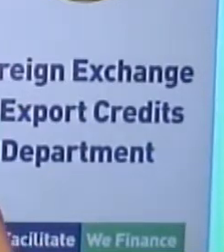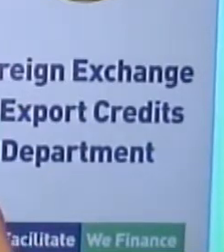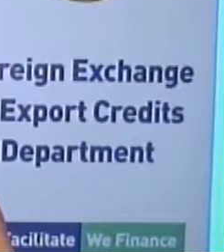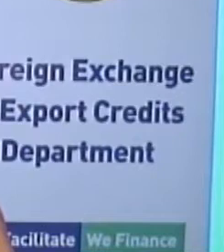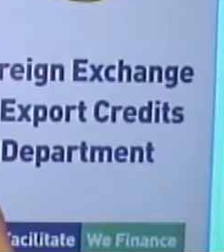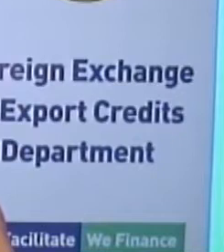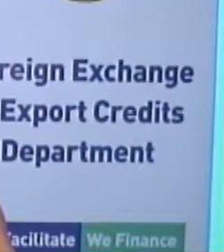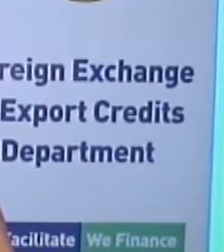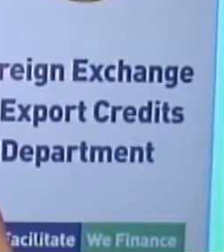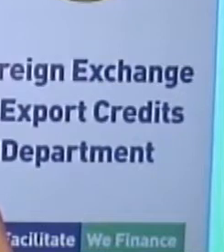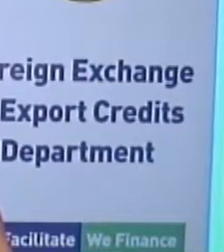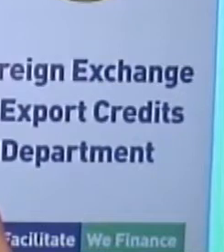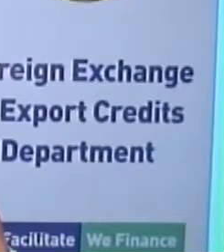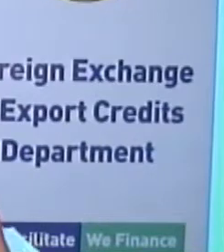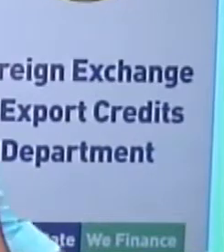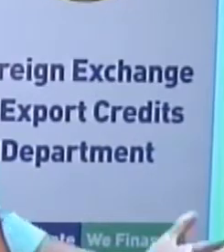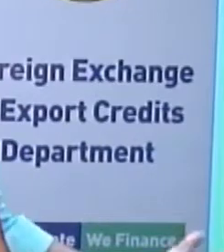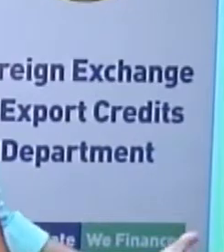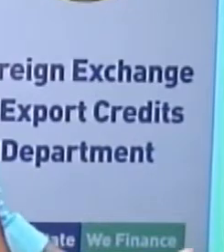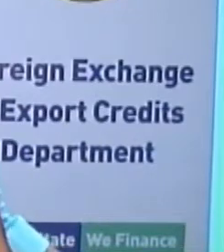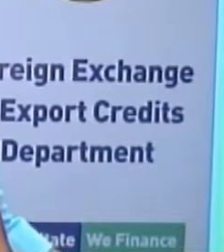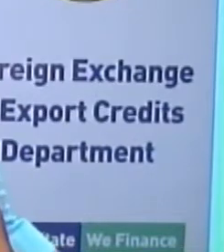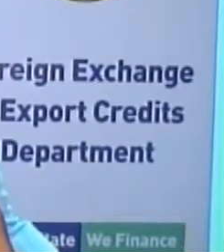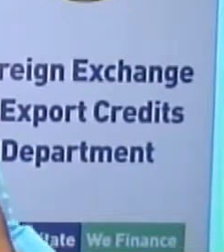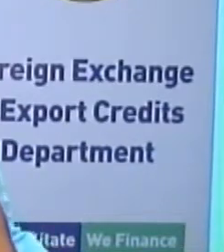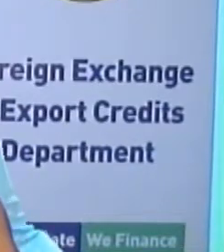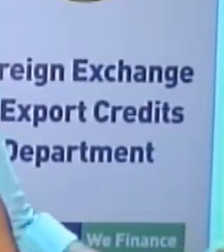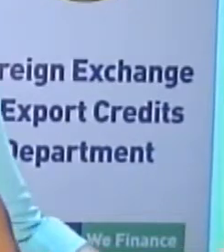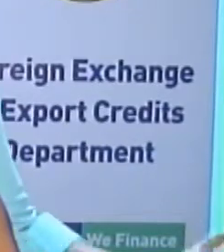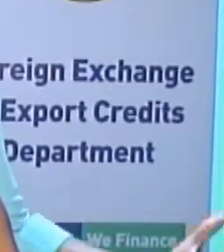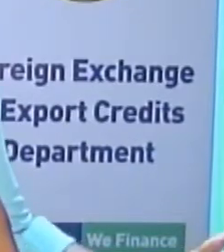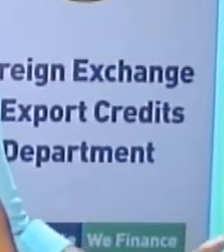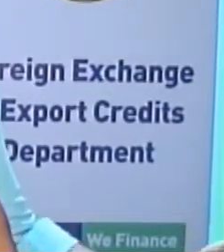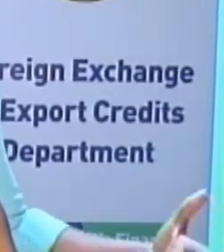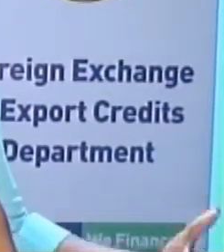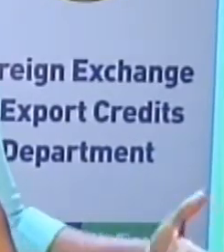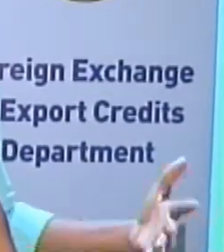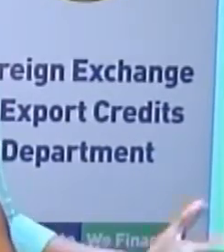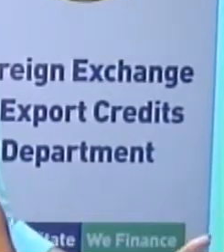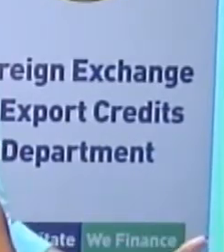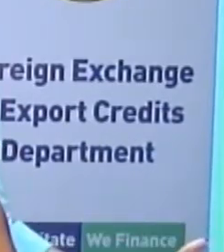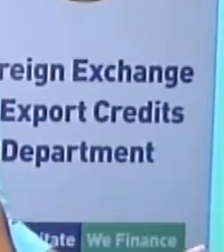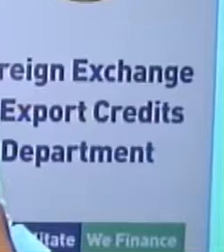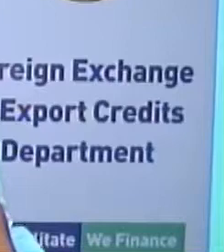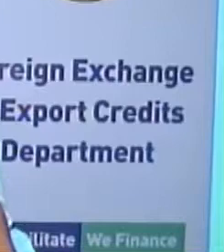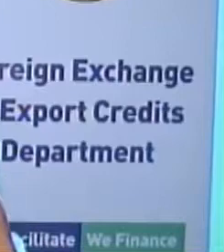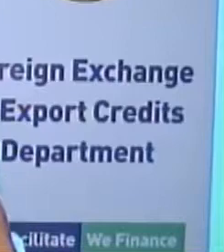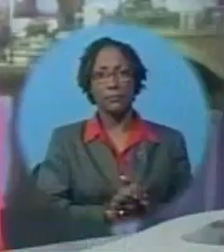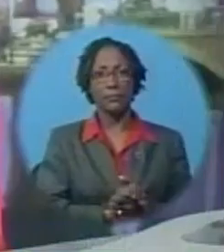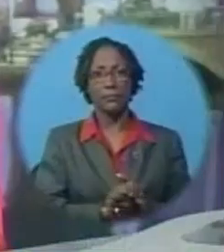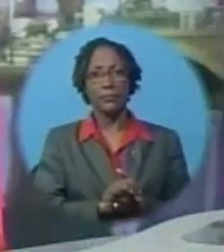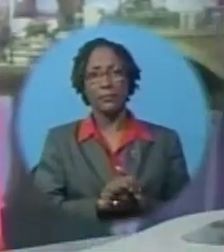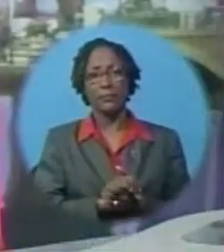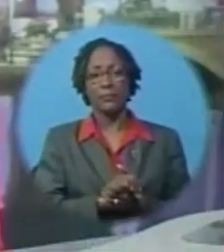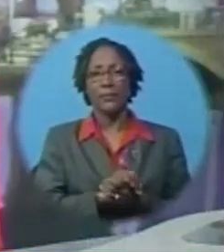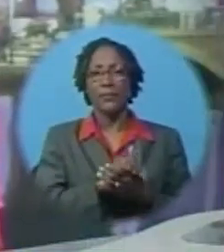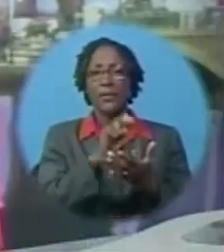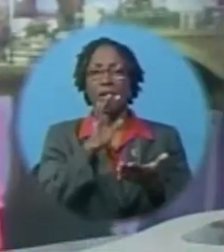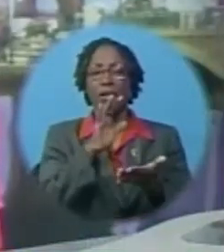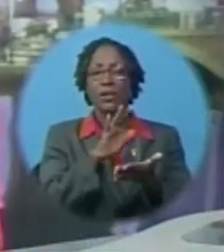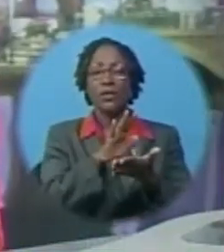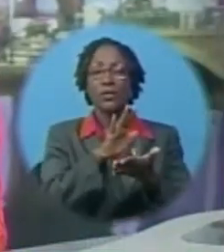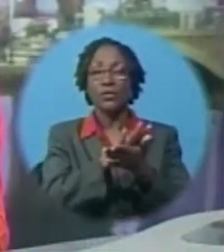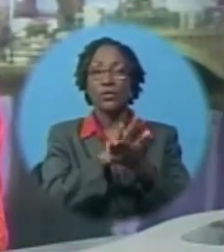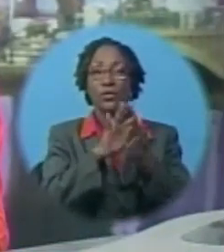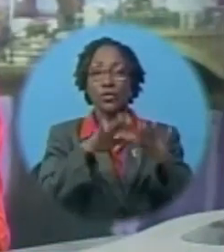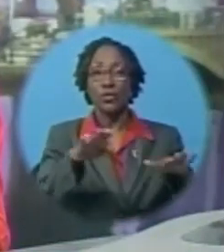otherwise. So that's basically just to demystify the bank, to have people questions answered. Some school children